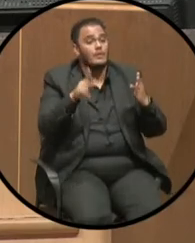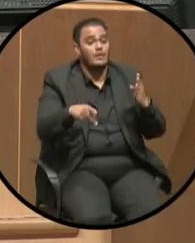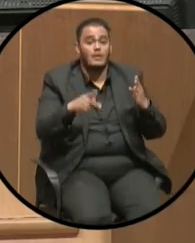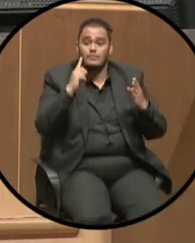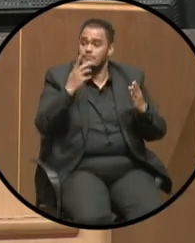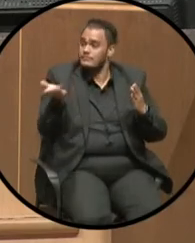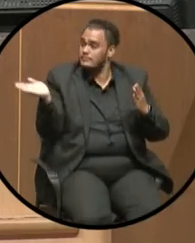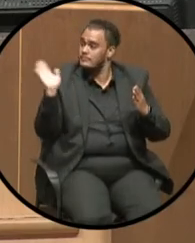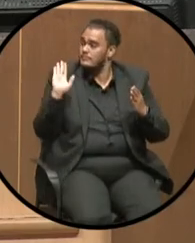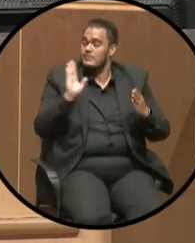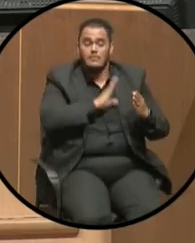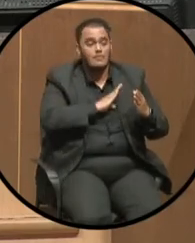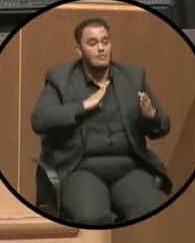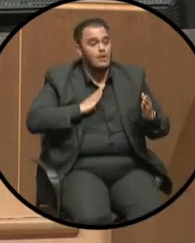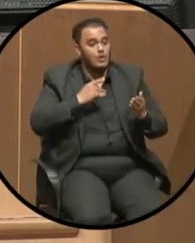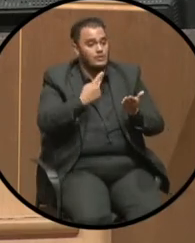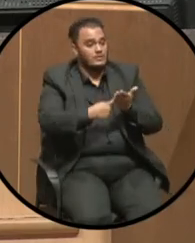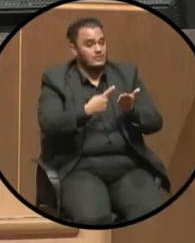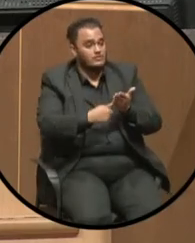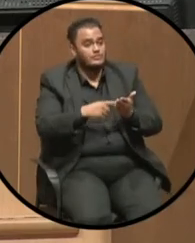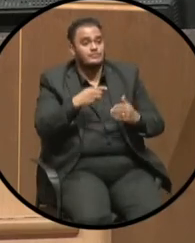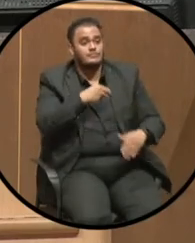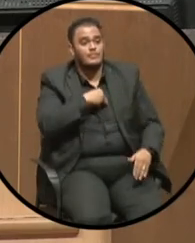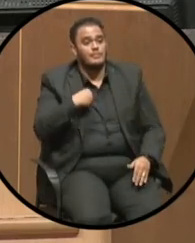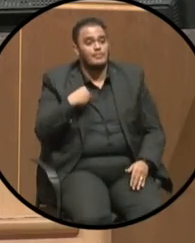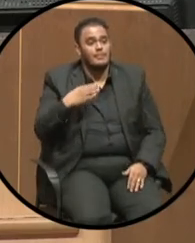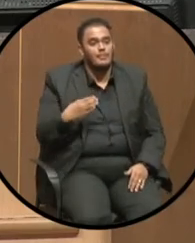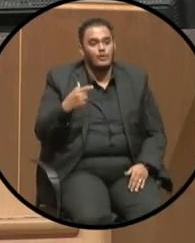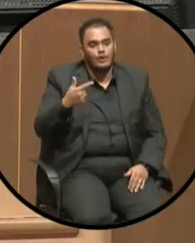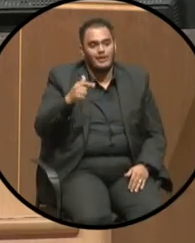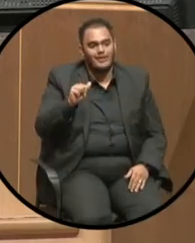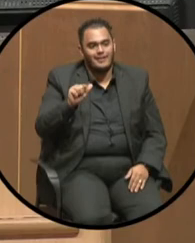discussion. May start with Member Gallo.